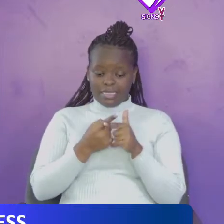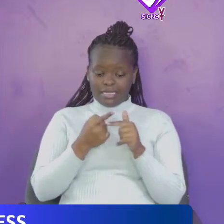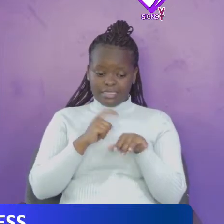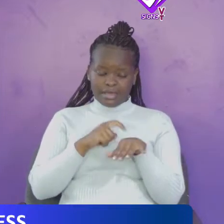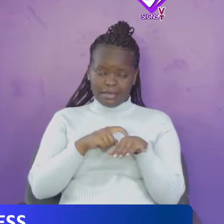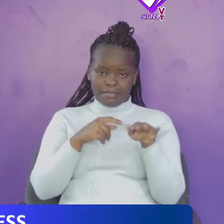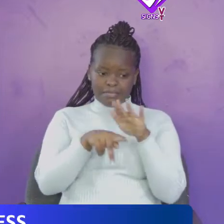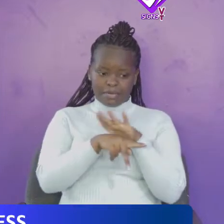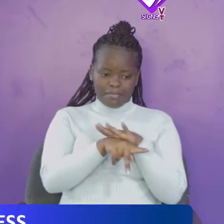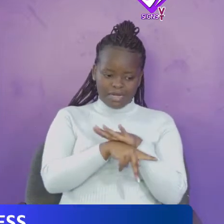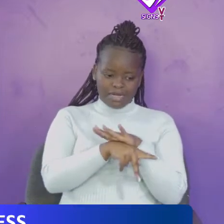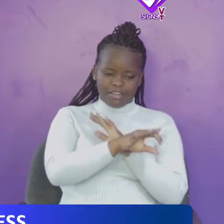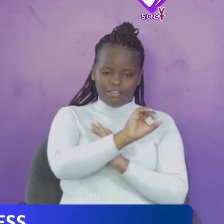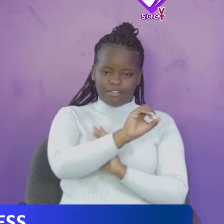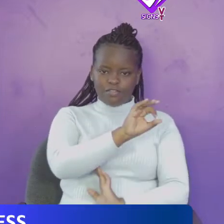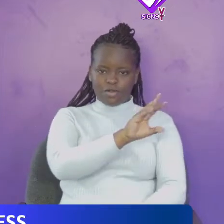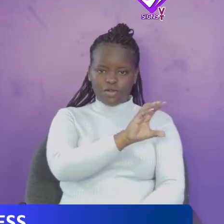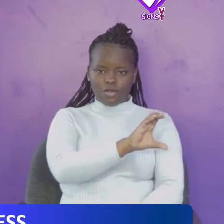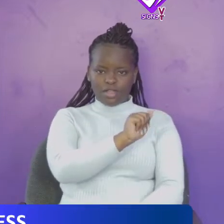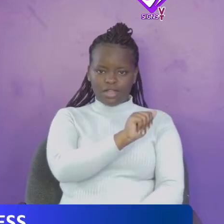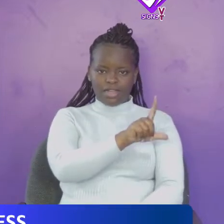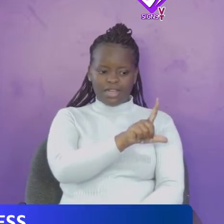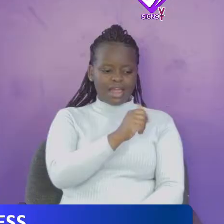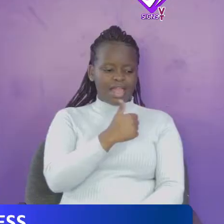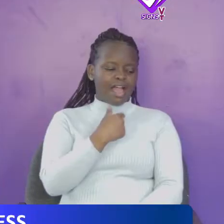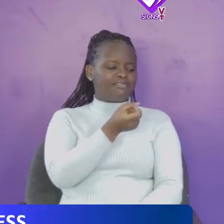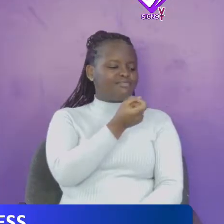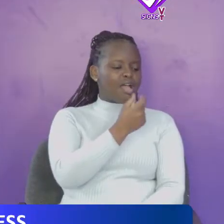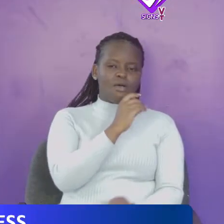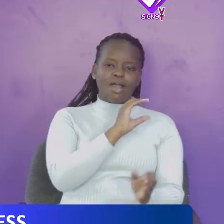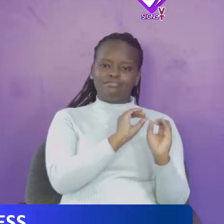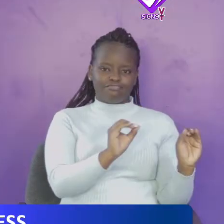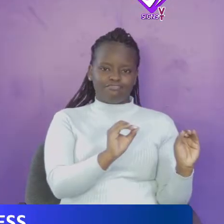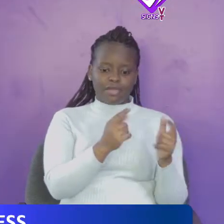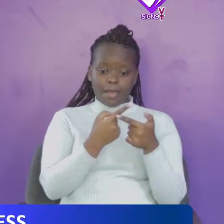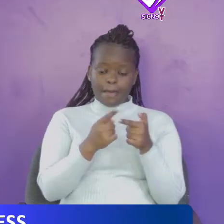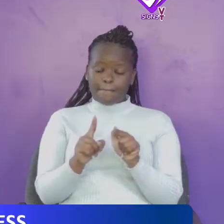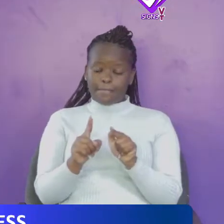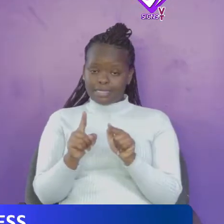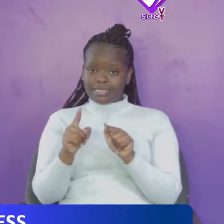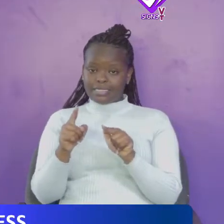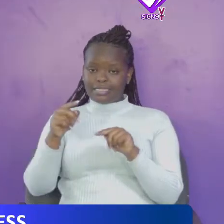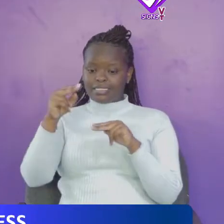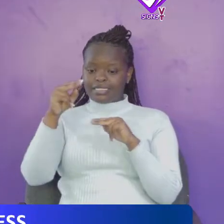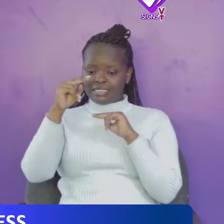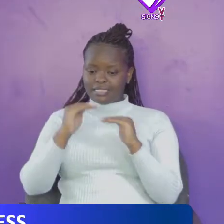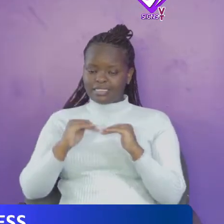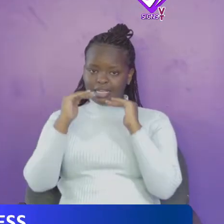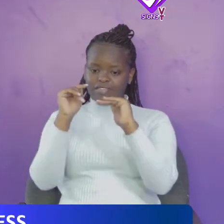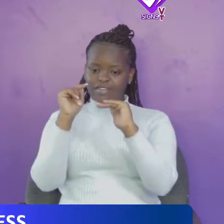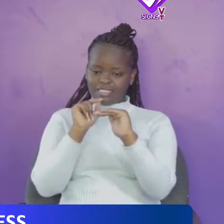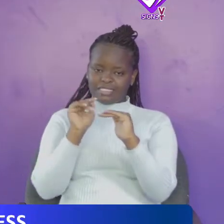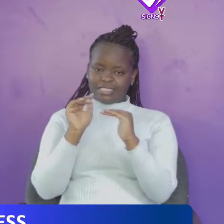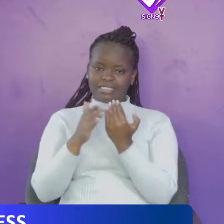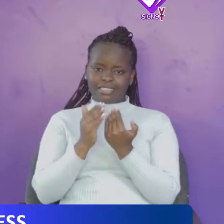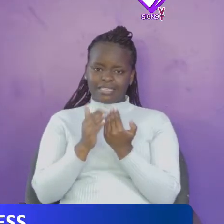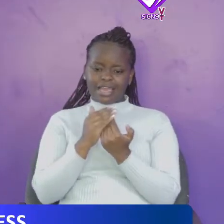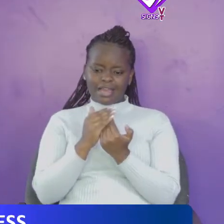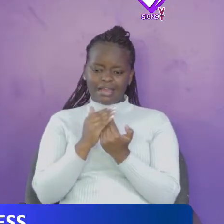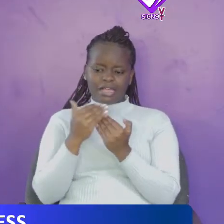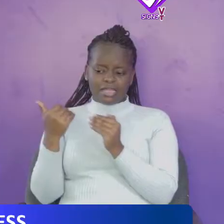focal hyperhidrosis has no cure or permanent solution, with secondary generalized, if we take care of the secondary